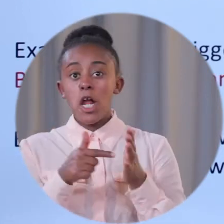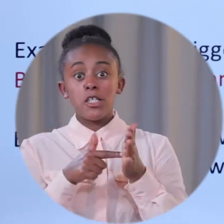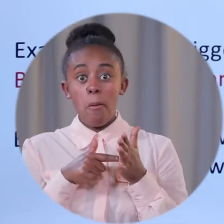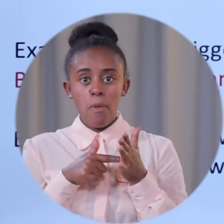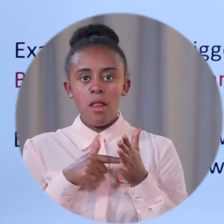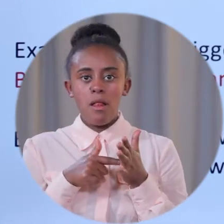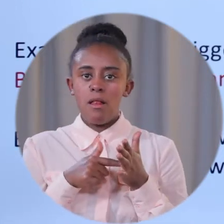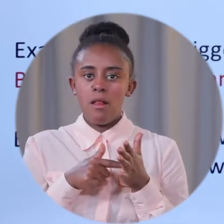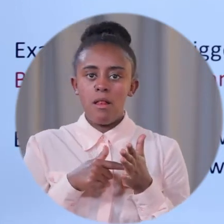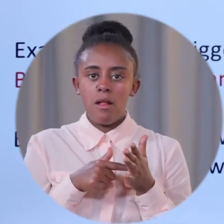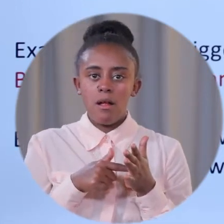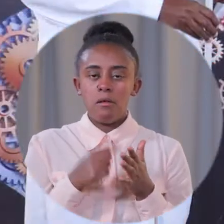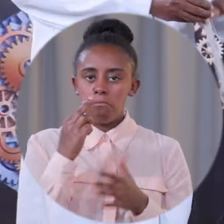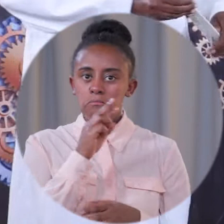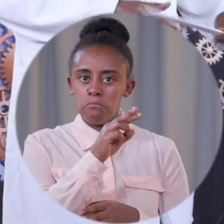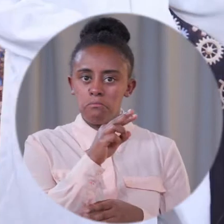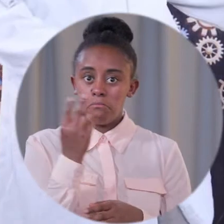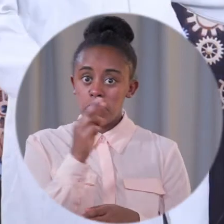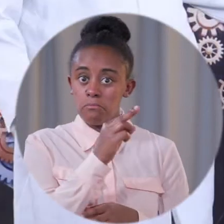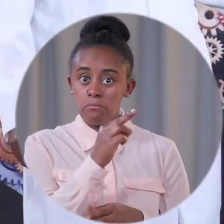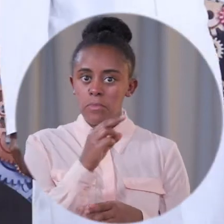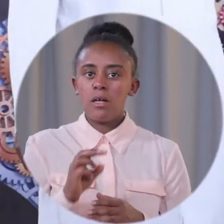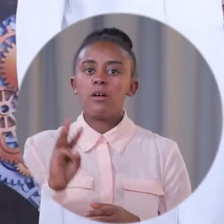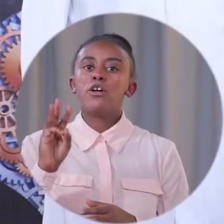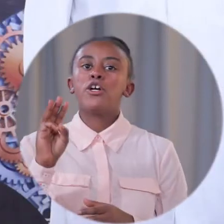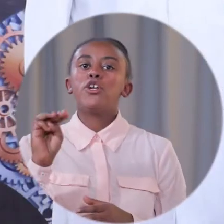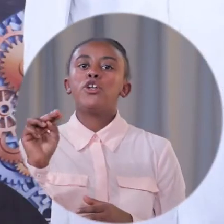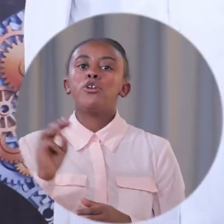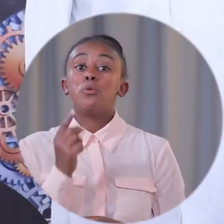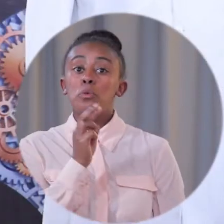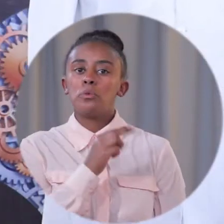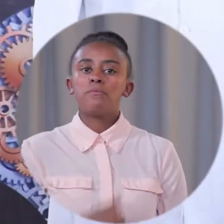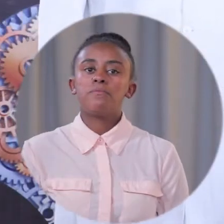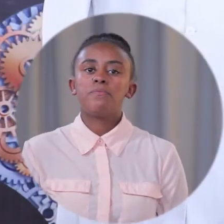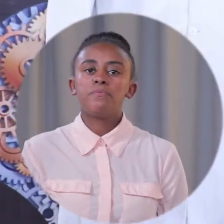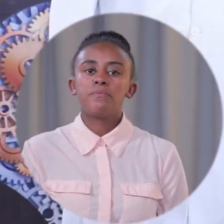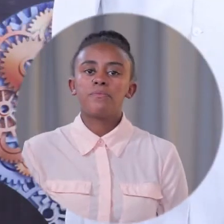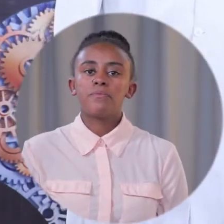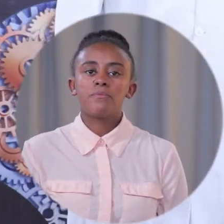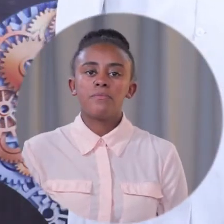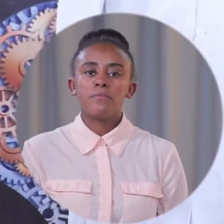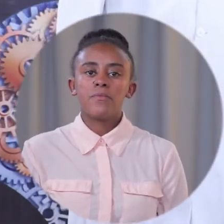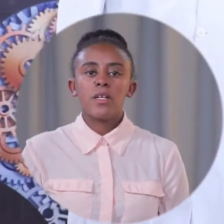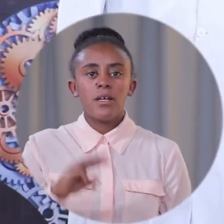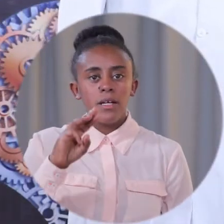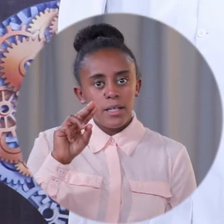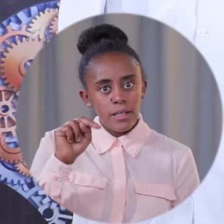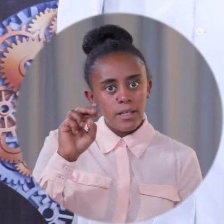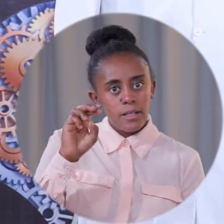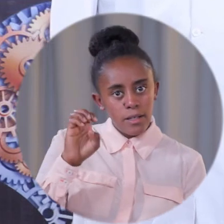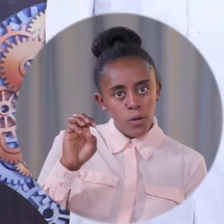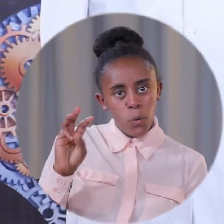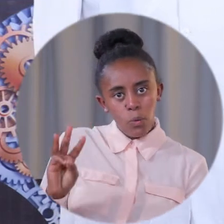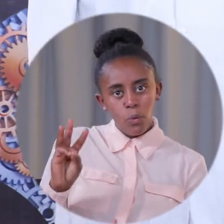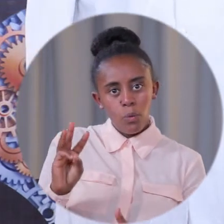examples as you can see over here. New, newer, even if this W is